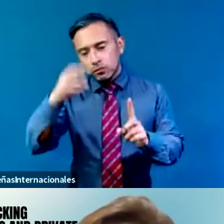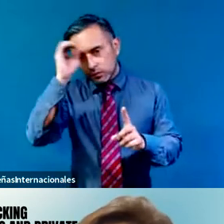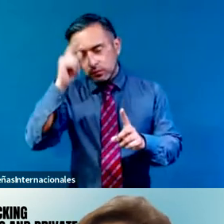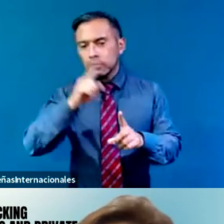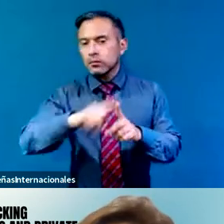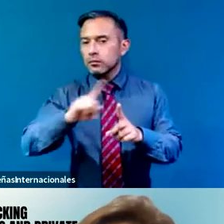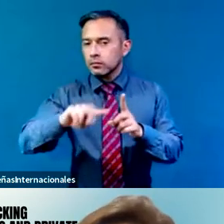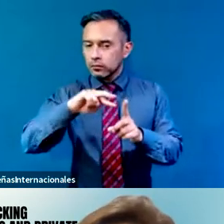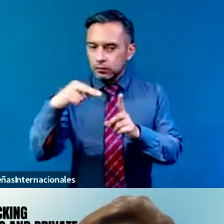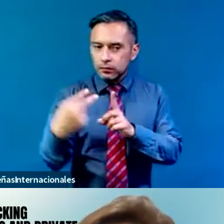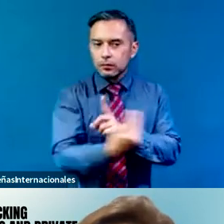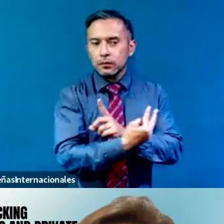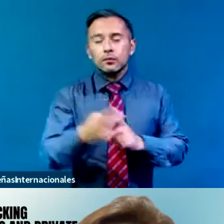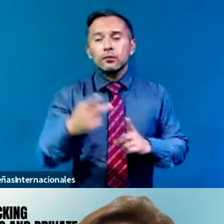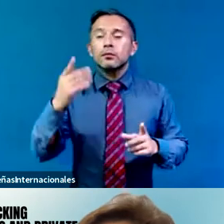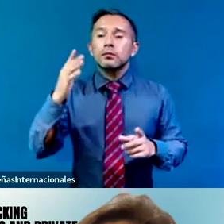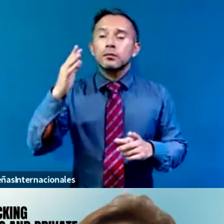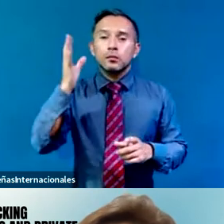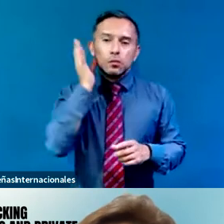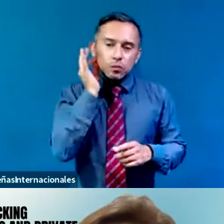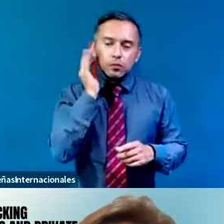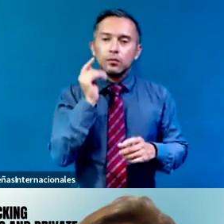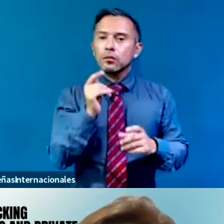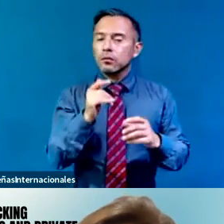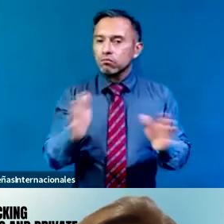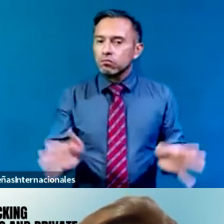especially for the most disadvantaged women and female-led